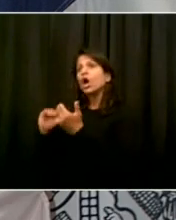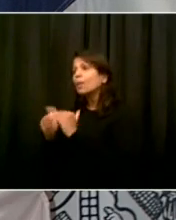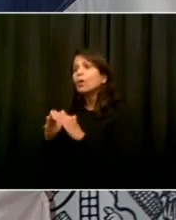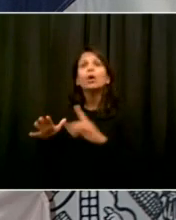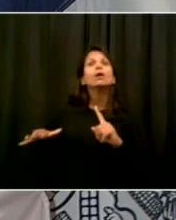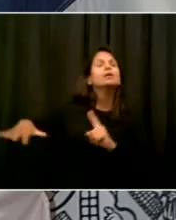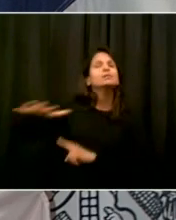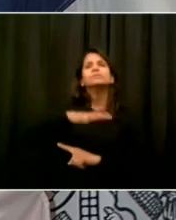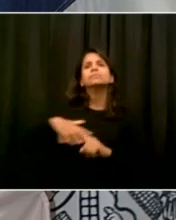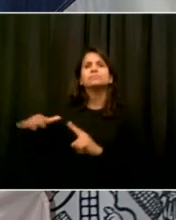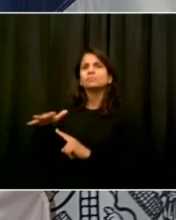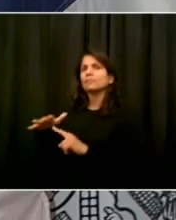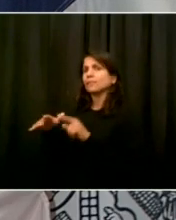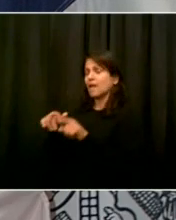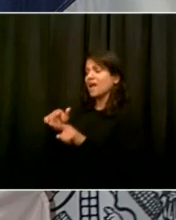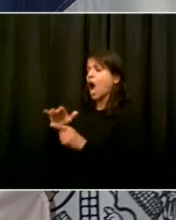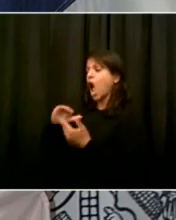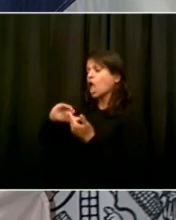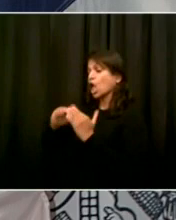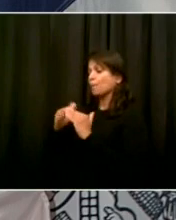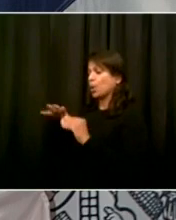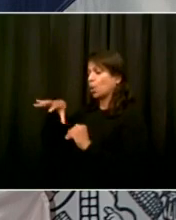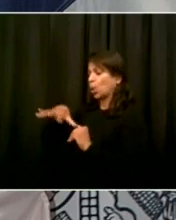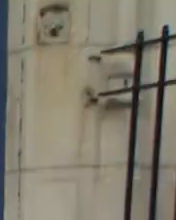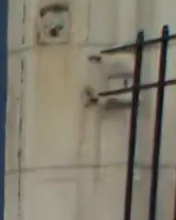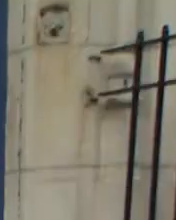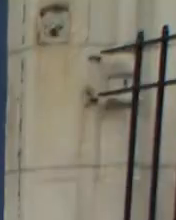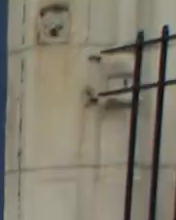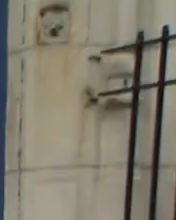and what's happening in the public schools nearby.